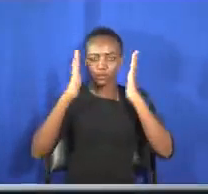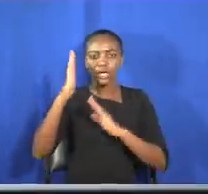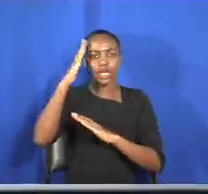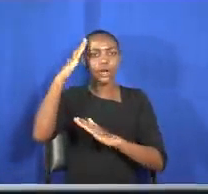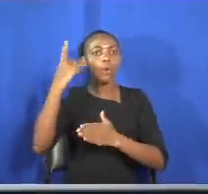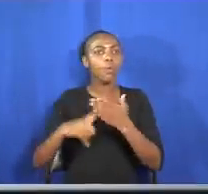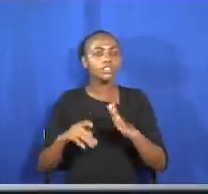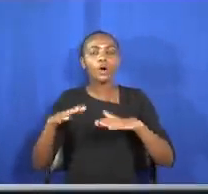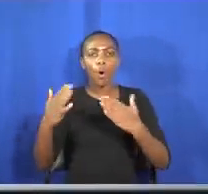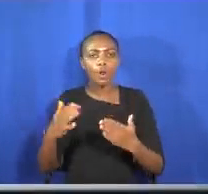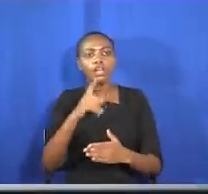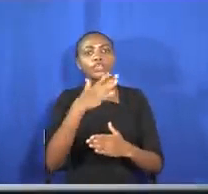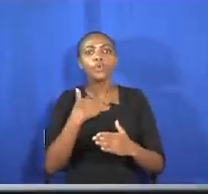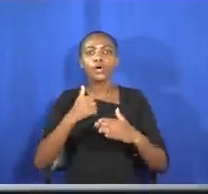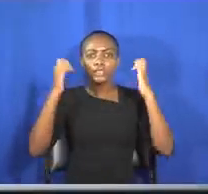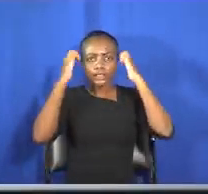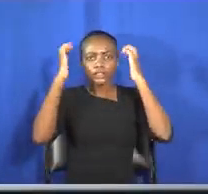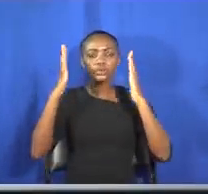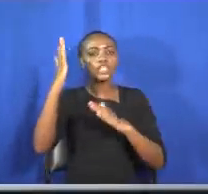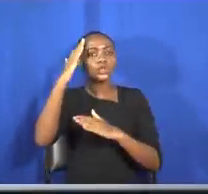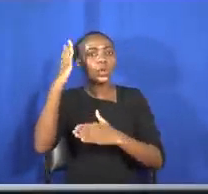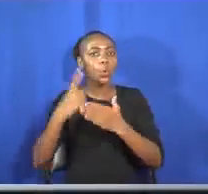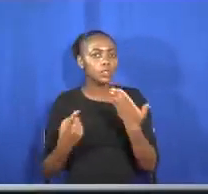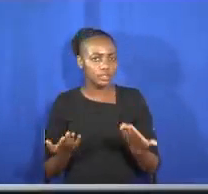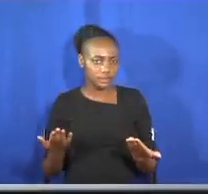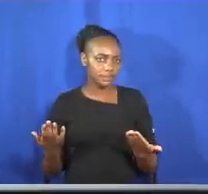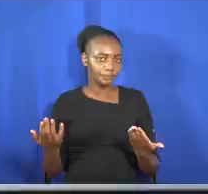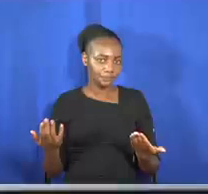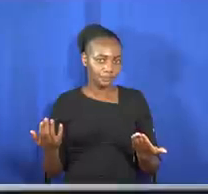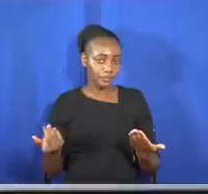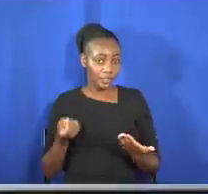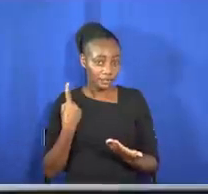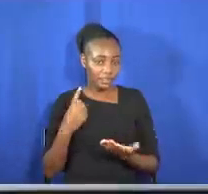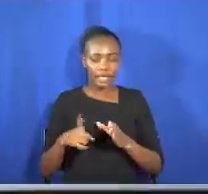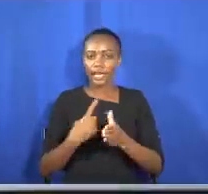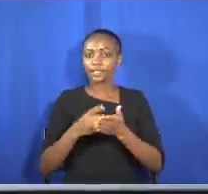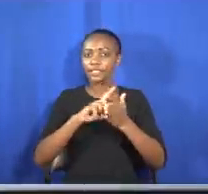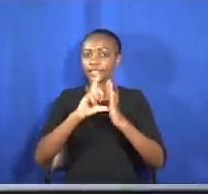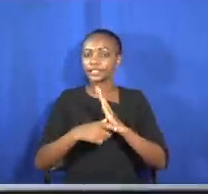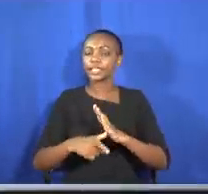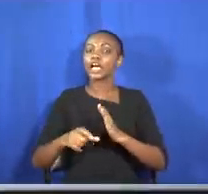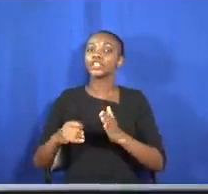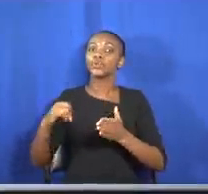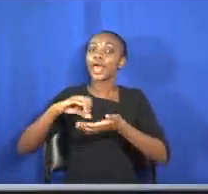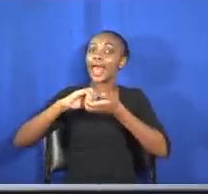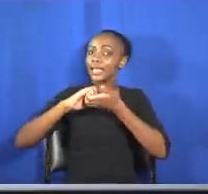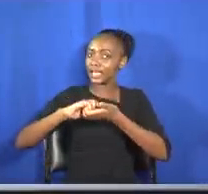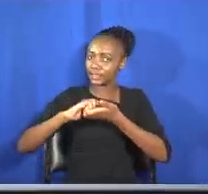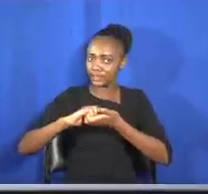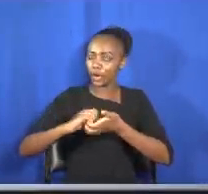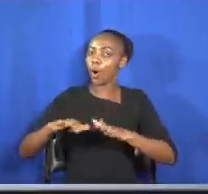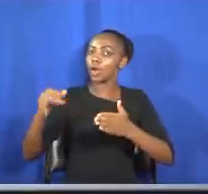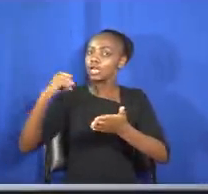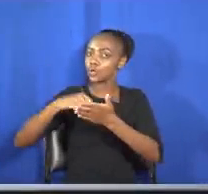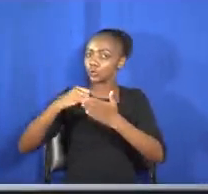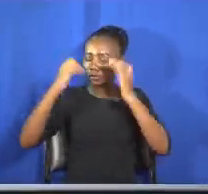know? What do you want the learner to, what does the learner know? What do you want the learner to learn? So, and then you engage.